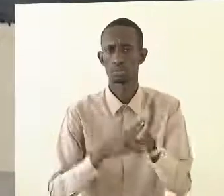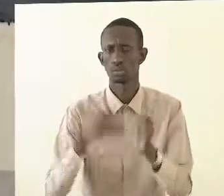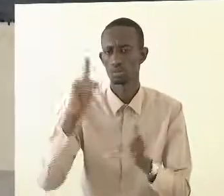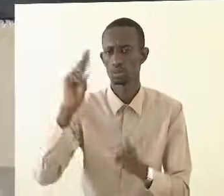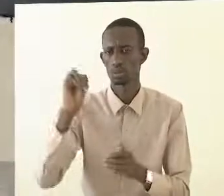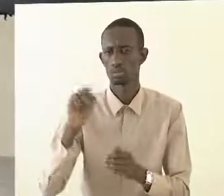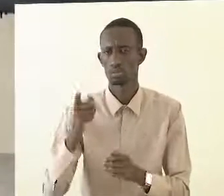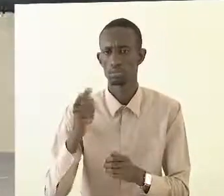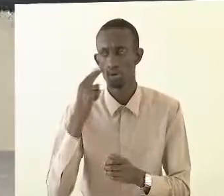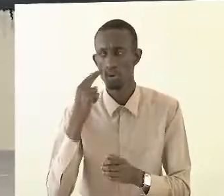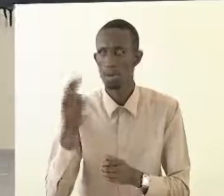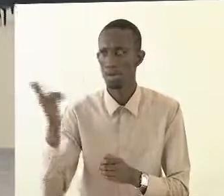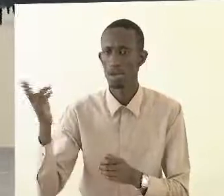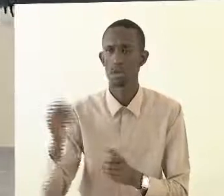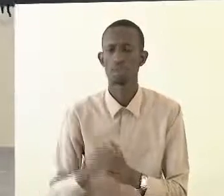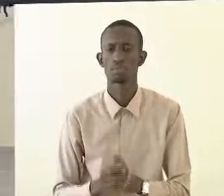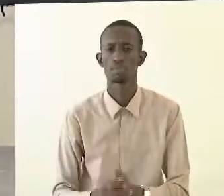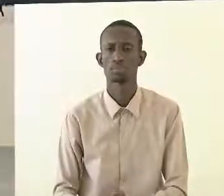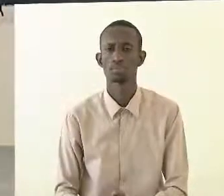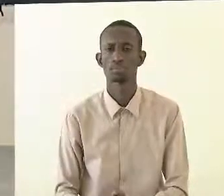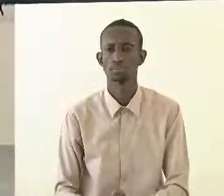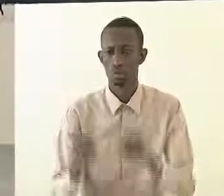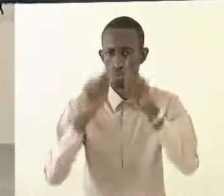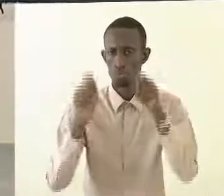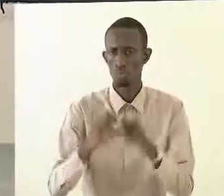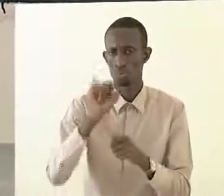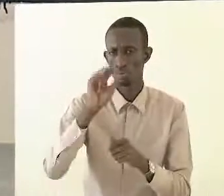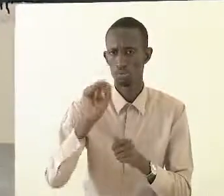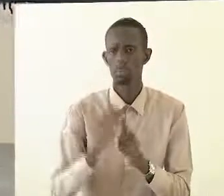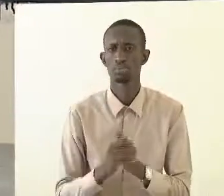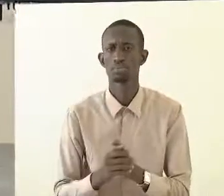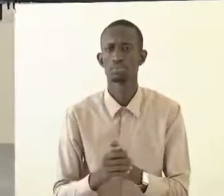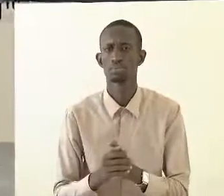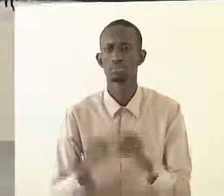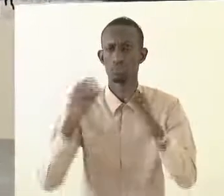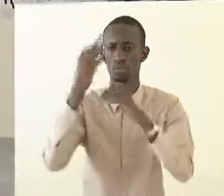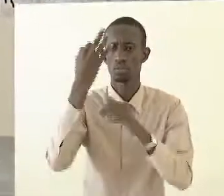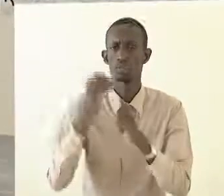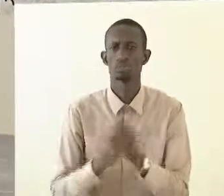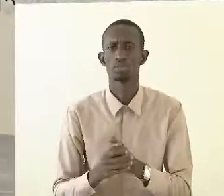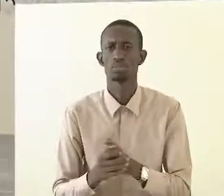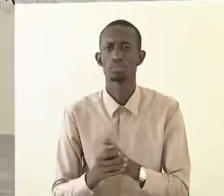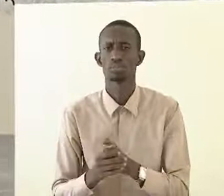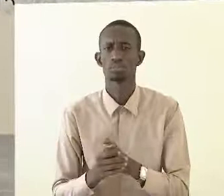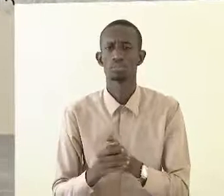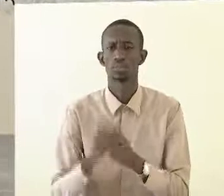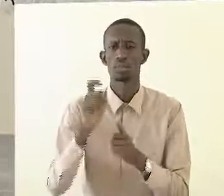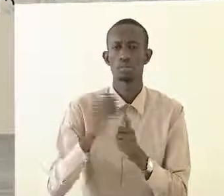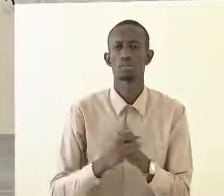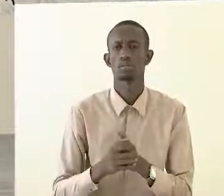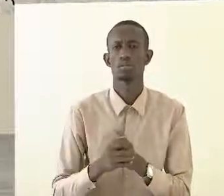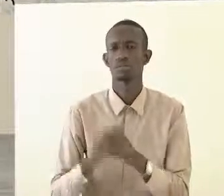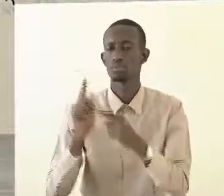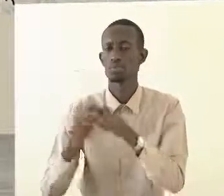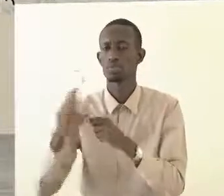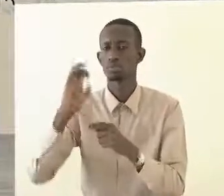back our integral, you have sine cubed x times cosine x dx,